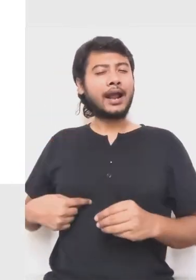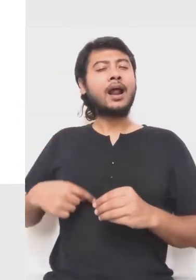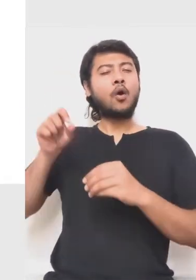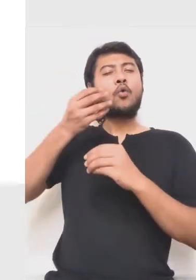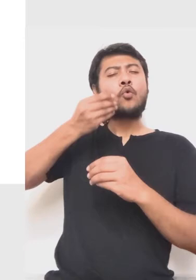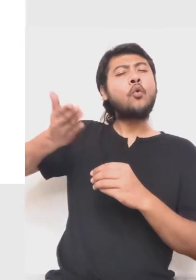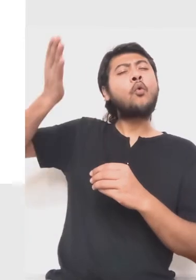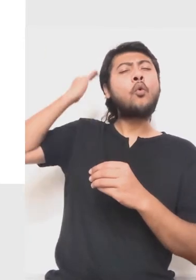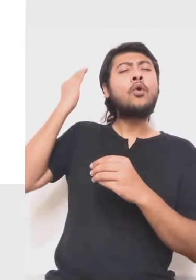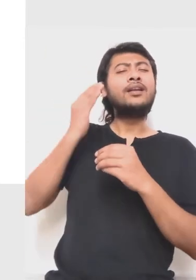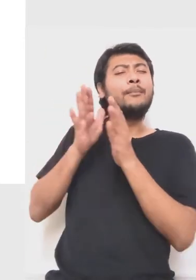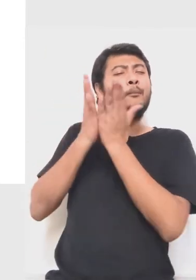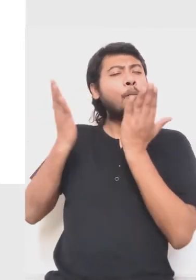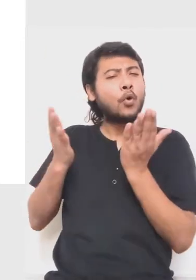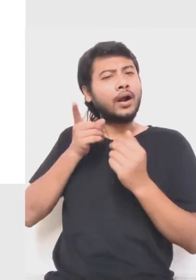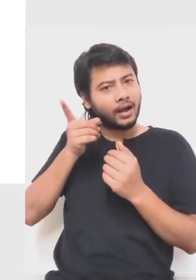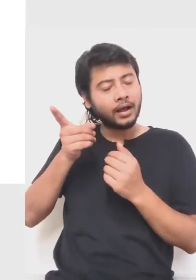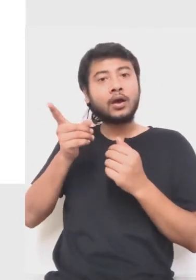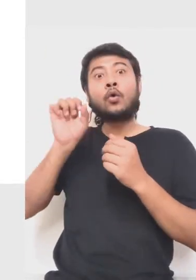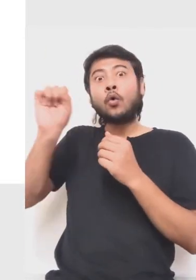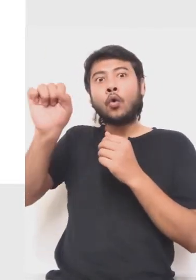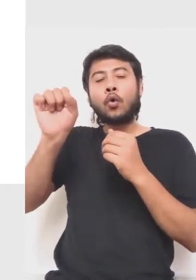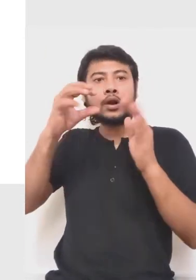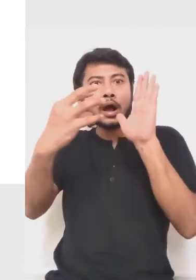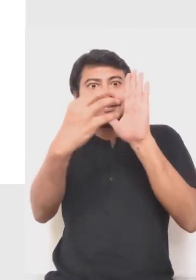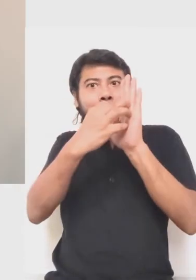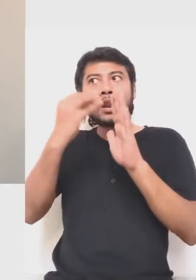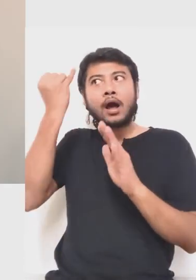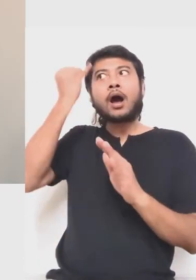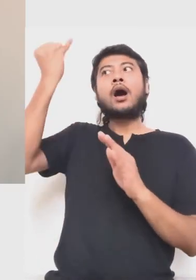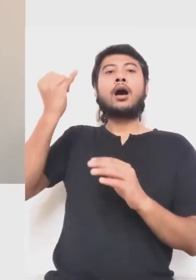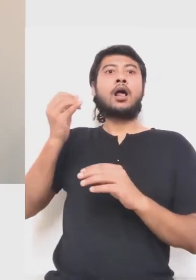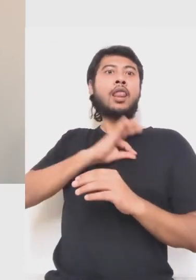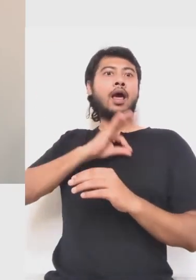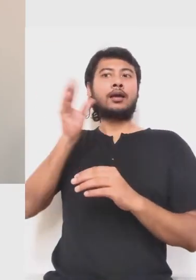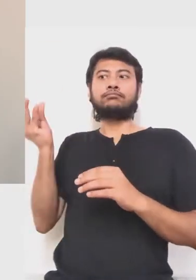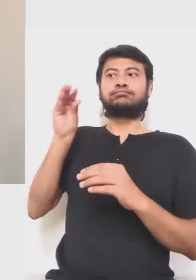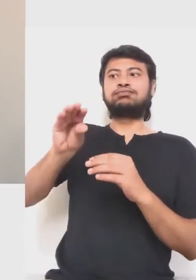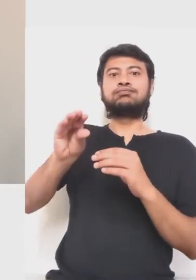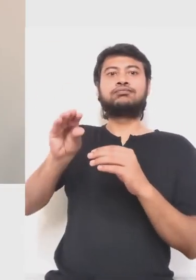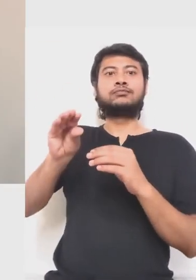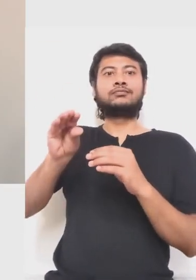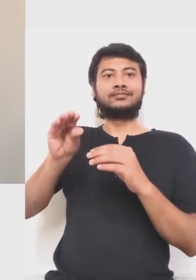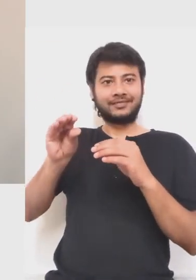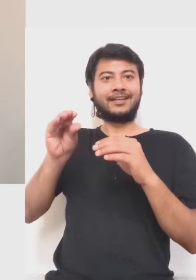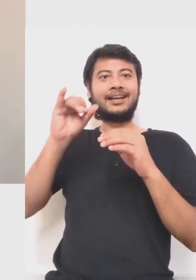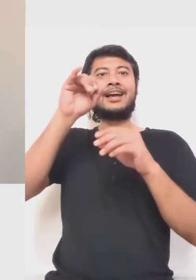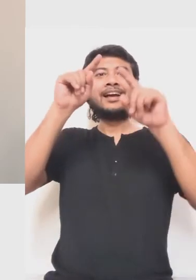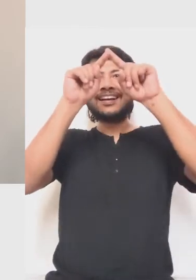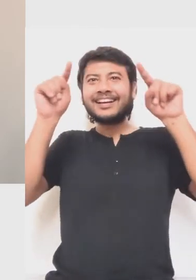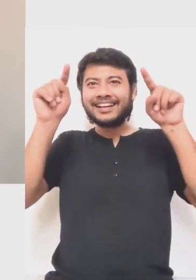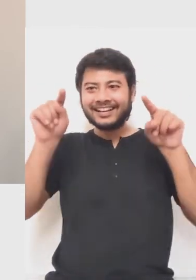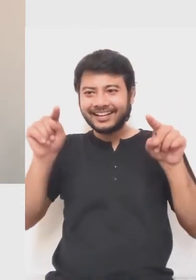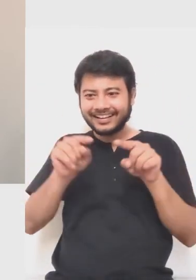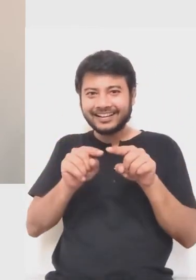64 hexagrams of the I Ching. While Tang's work reflects a collaboration with nature, Nai's work and the material